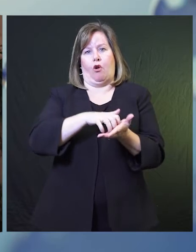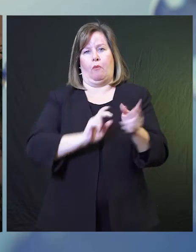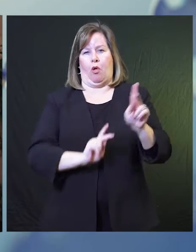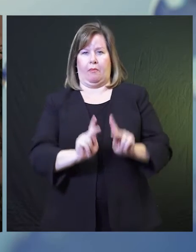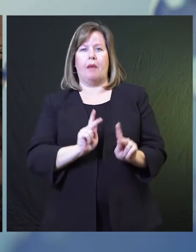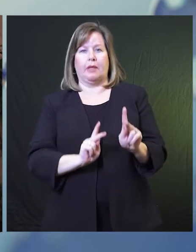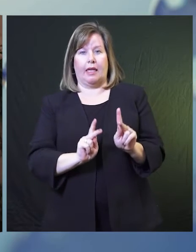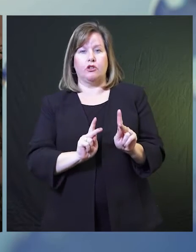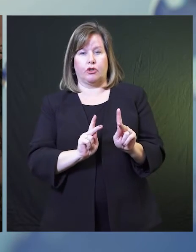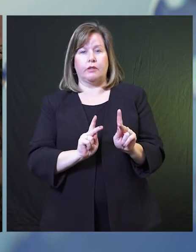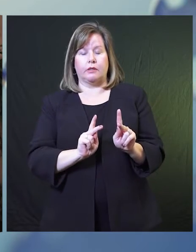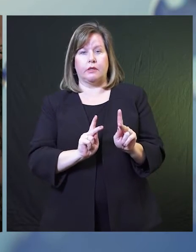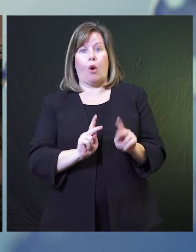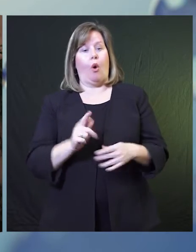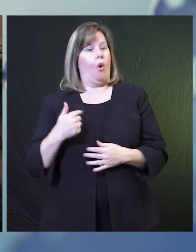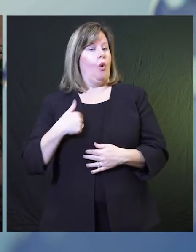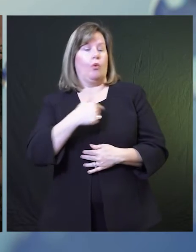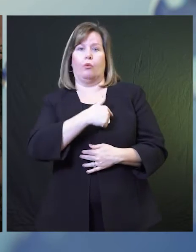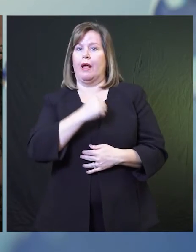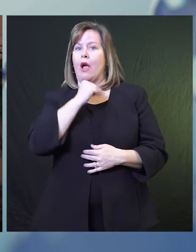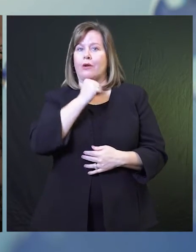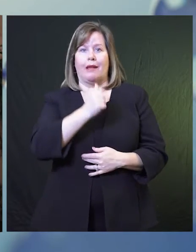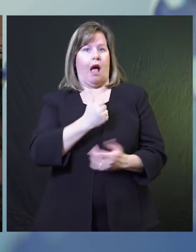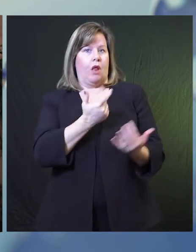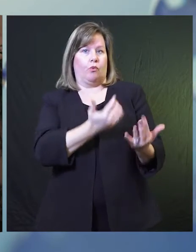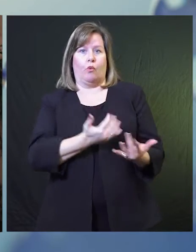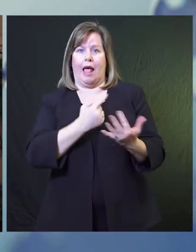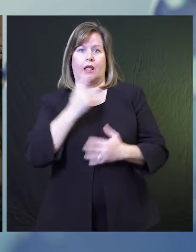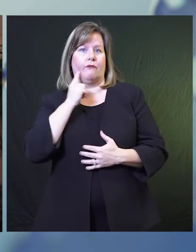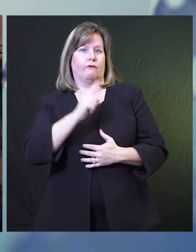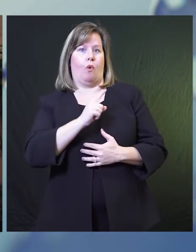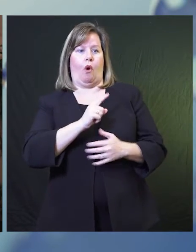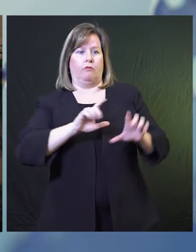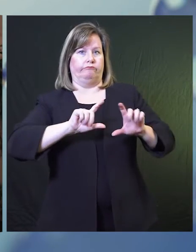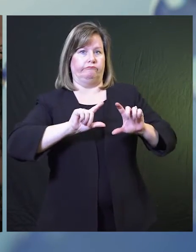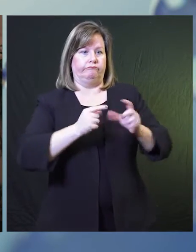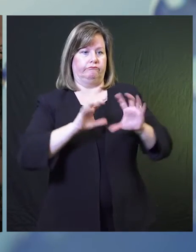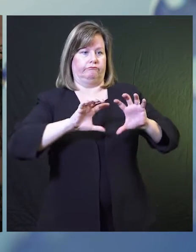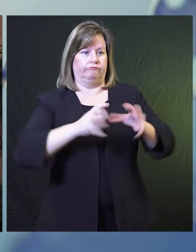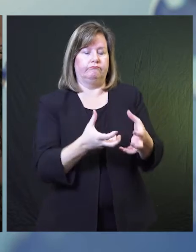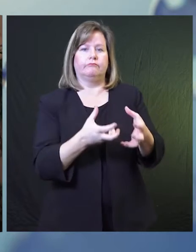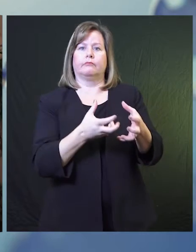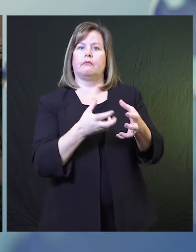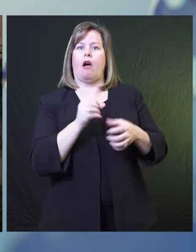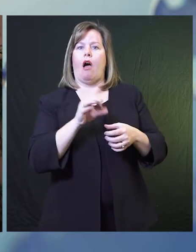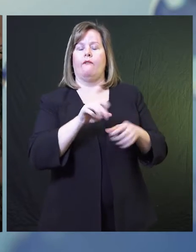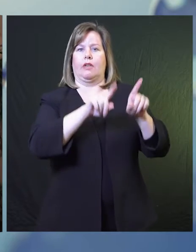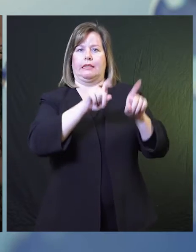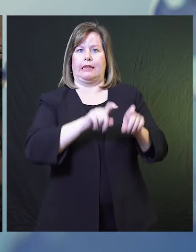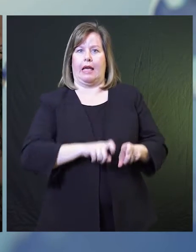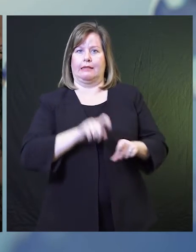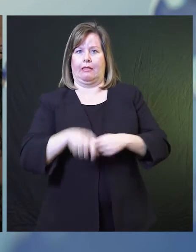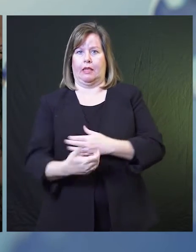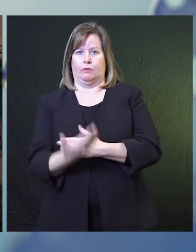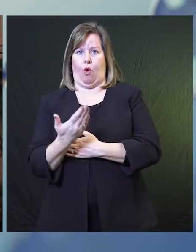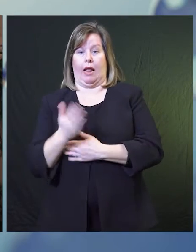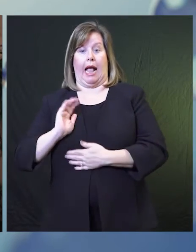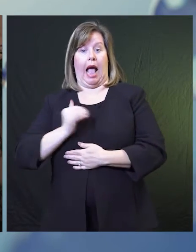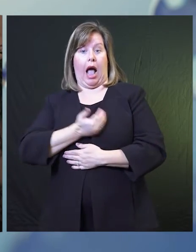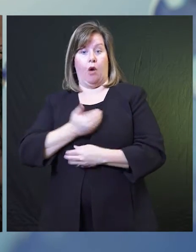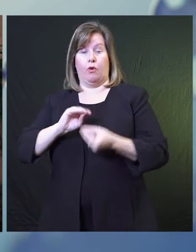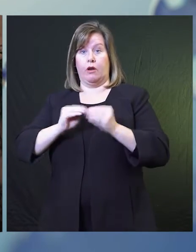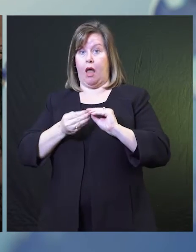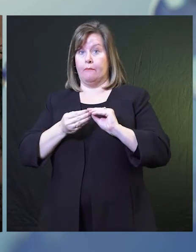populations. And we were not waiting for one of those batches this morning. So again, our number, 53